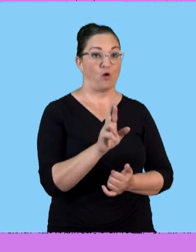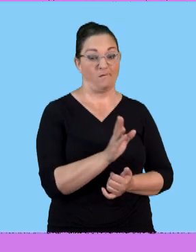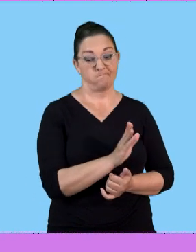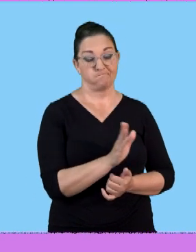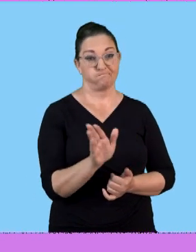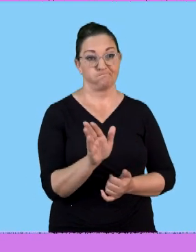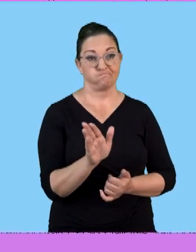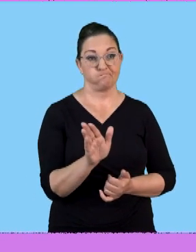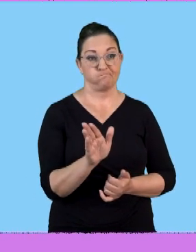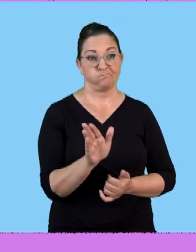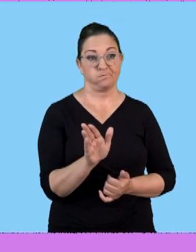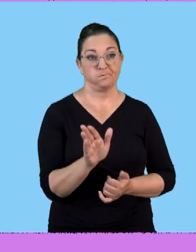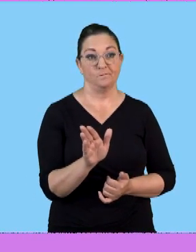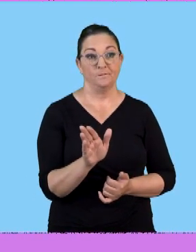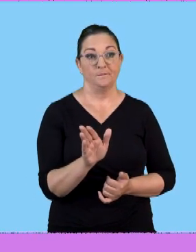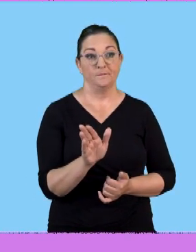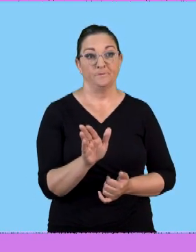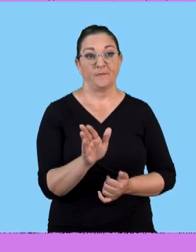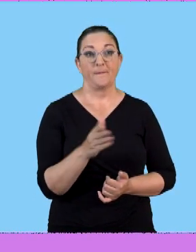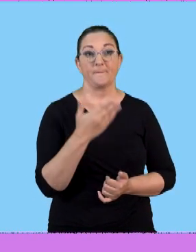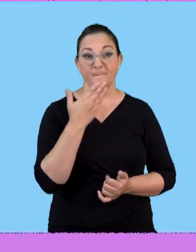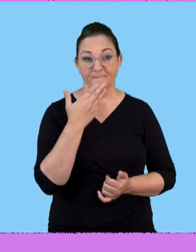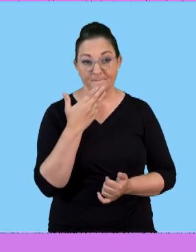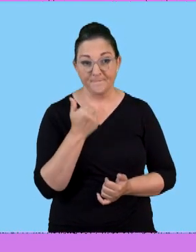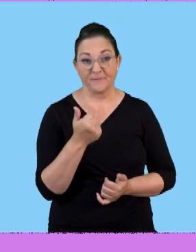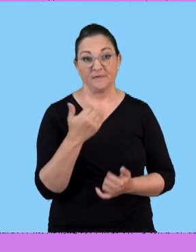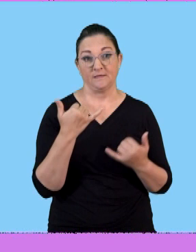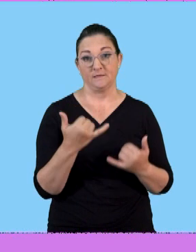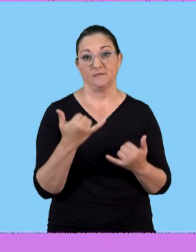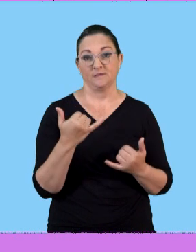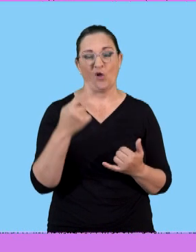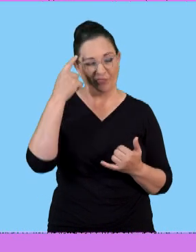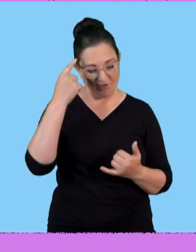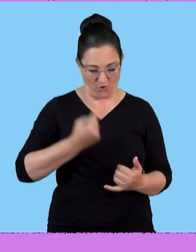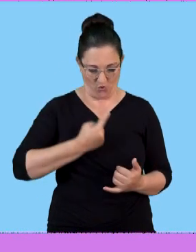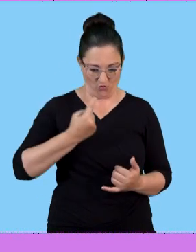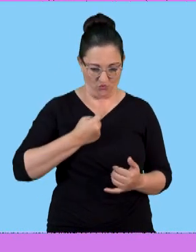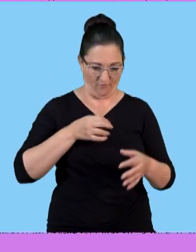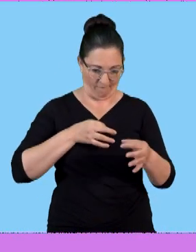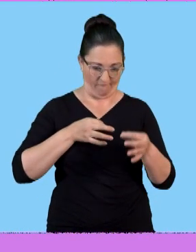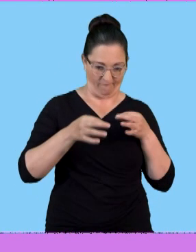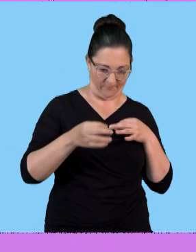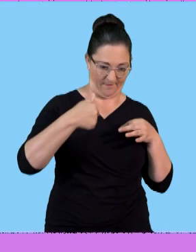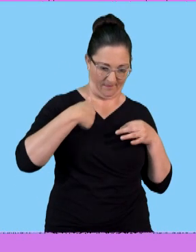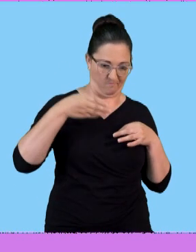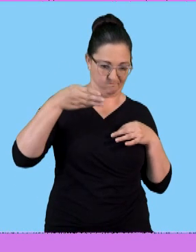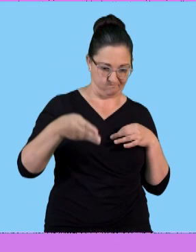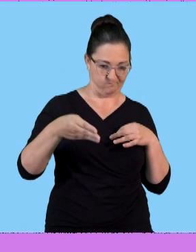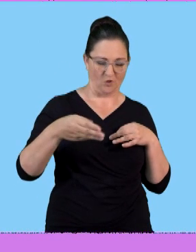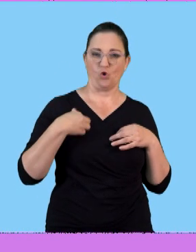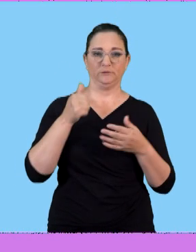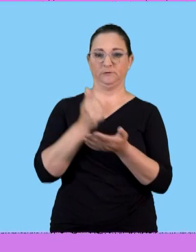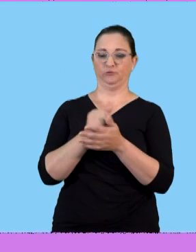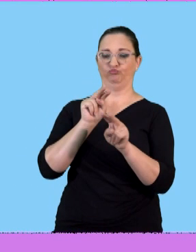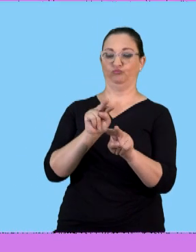right. Okay? And please remember, put yourself in her shoes now. Okay? As I'm sitting, as you